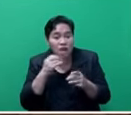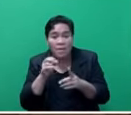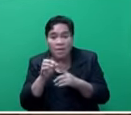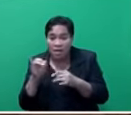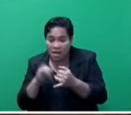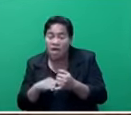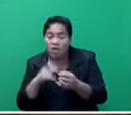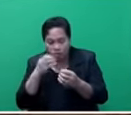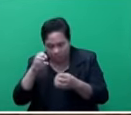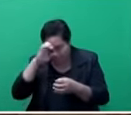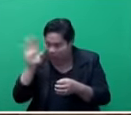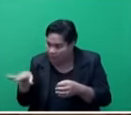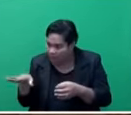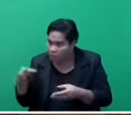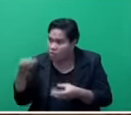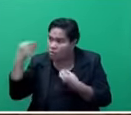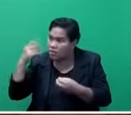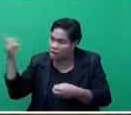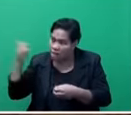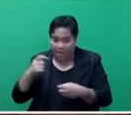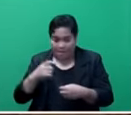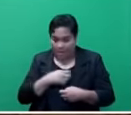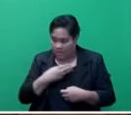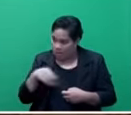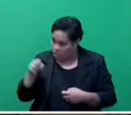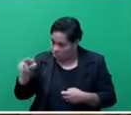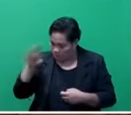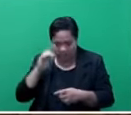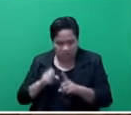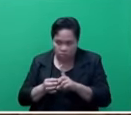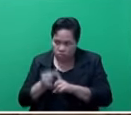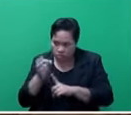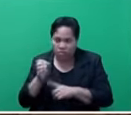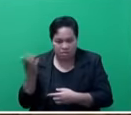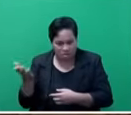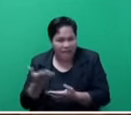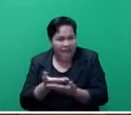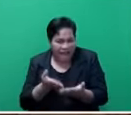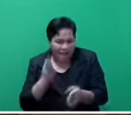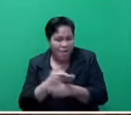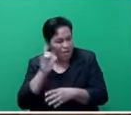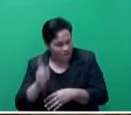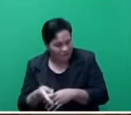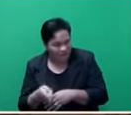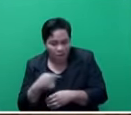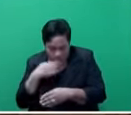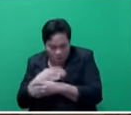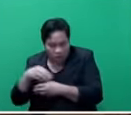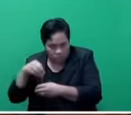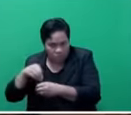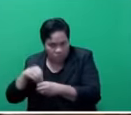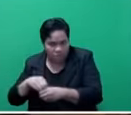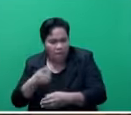them, as part of it, when the audits come out, I as a minister expect that you will make an improvement. That's how it works. This is something that's happened in